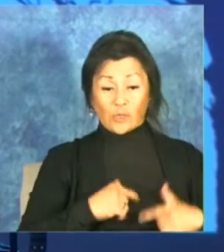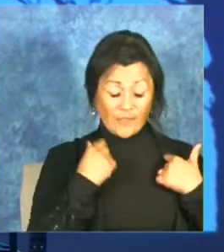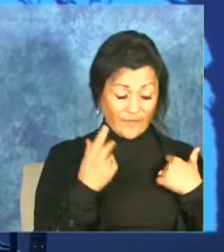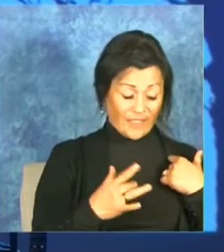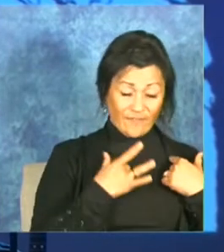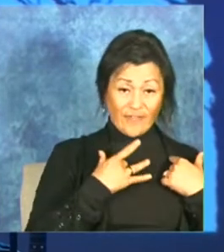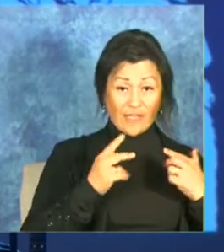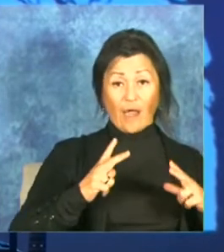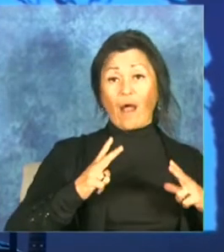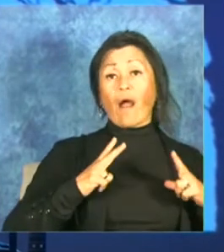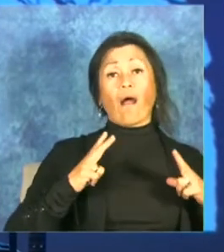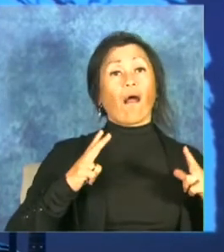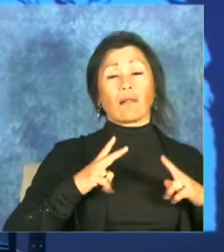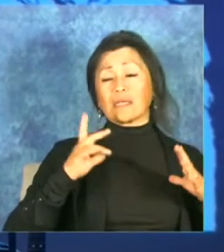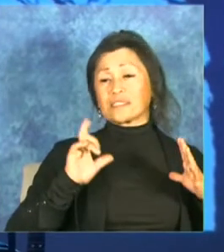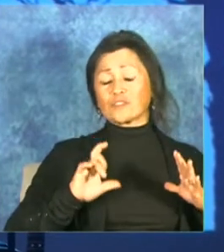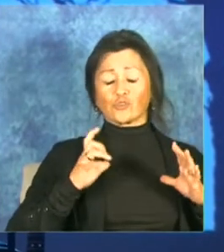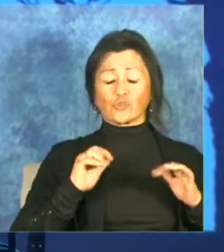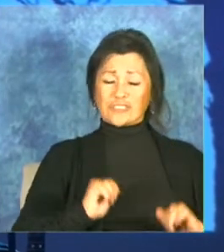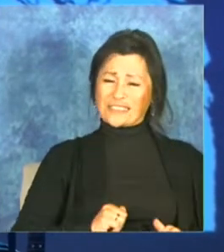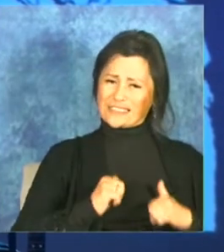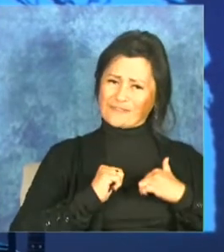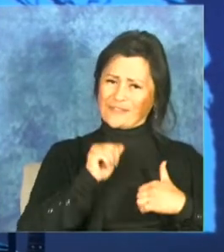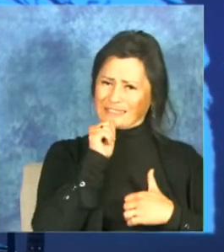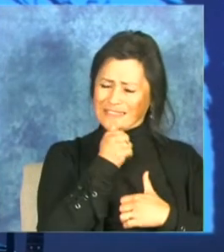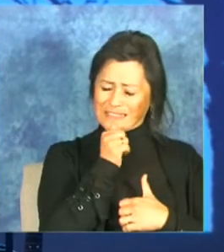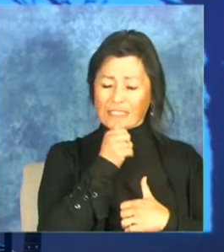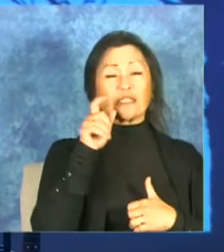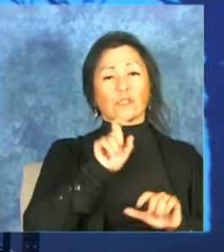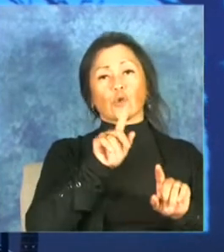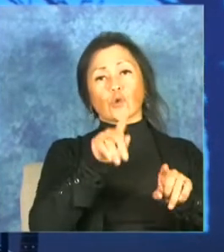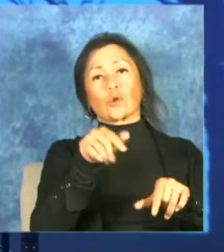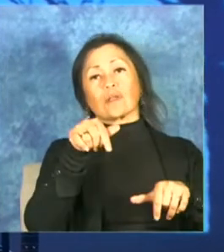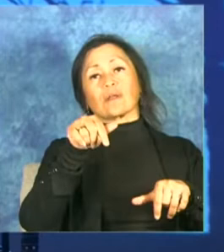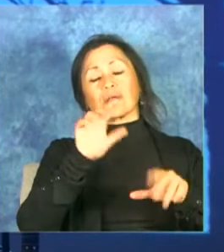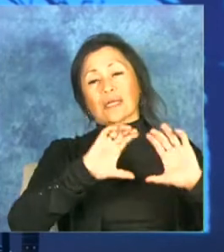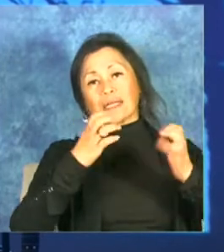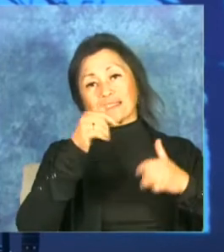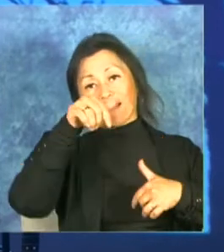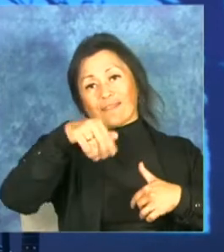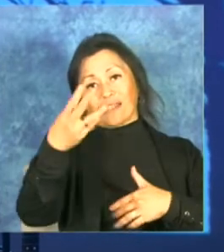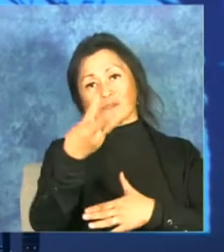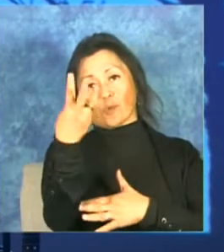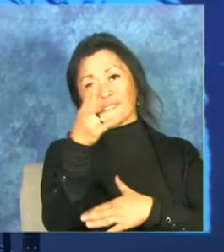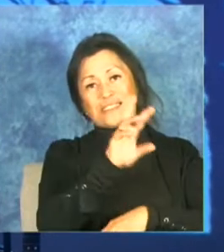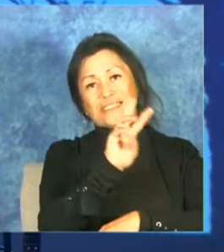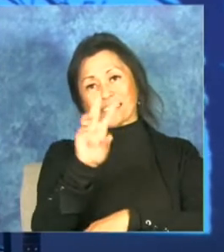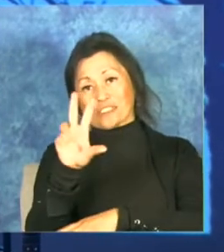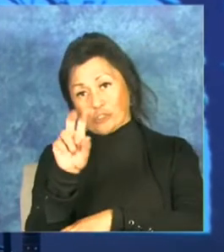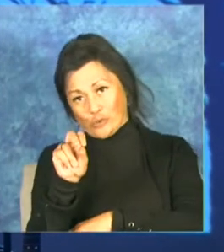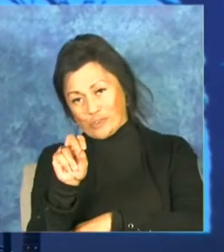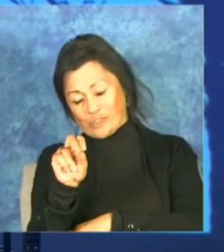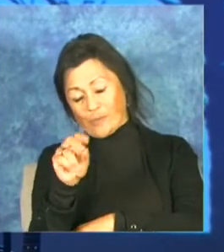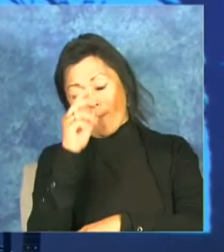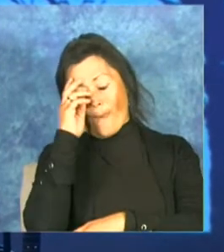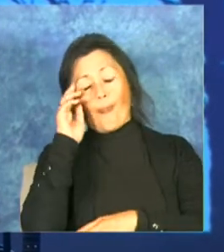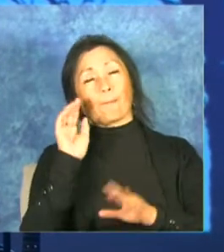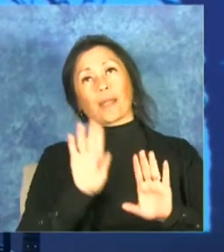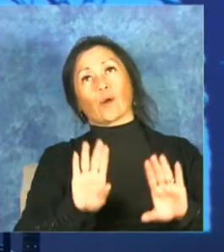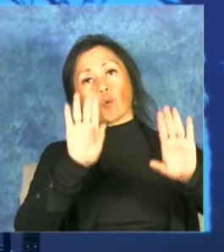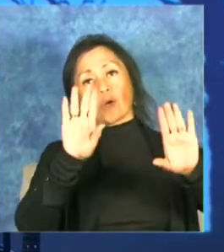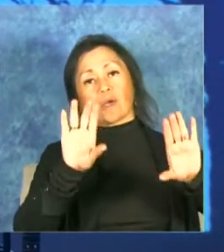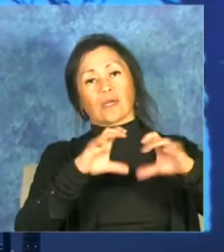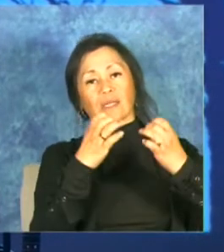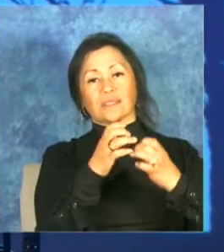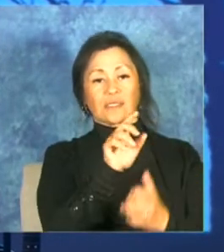like the holidays are something you need to just survive, you need to be in this class this Wednesday at 6:30. It's going to be a great class taught by